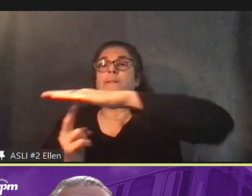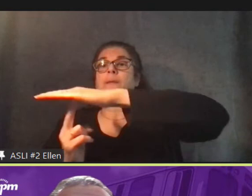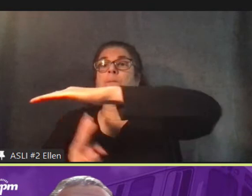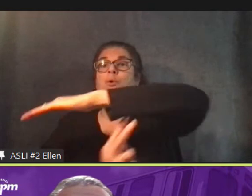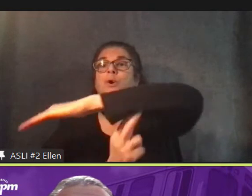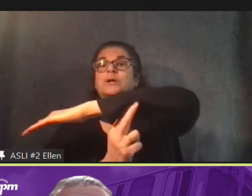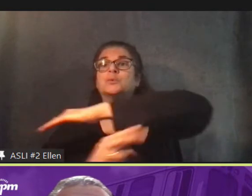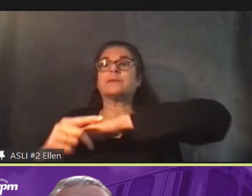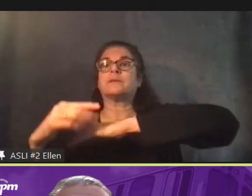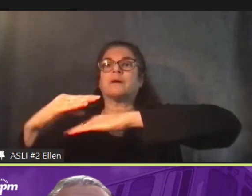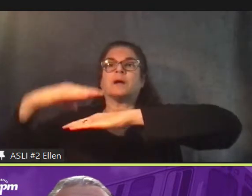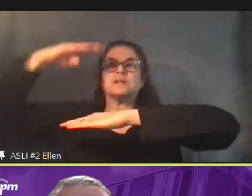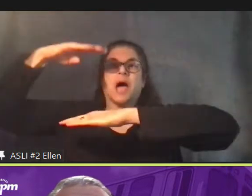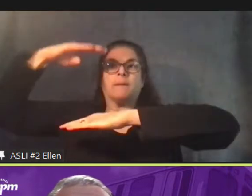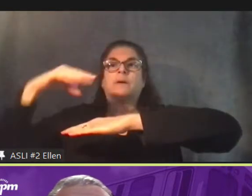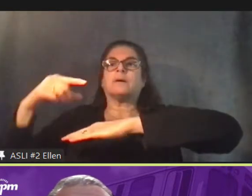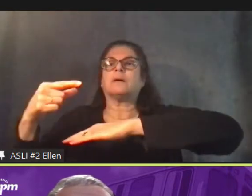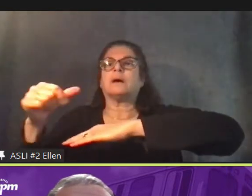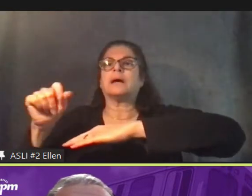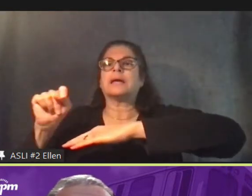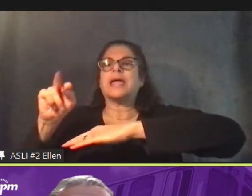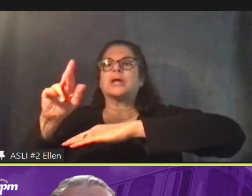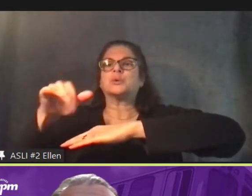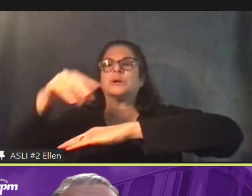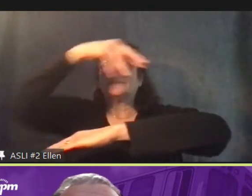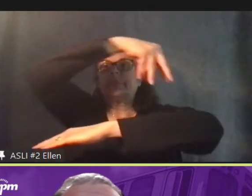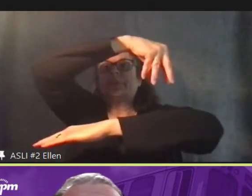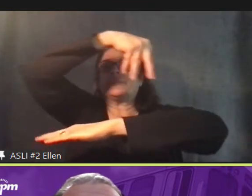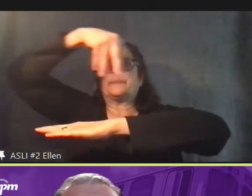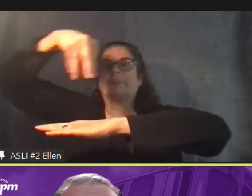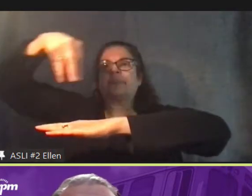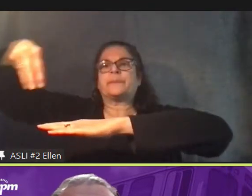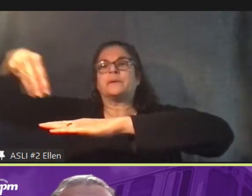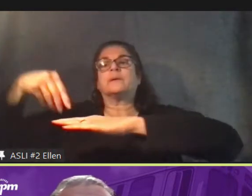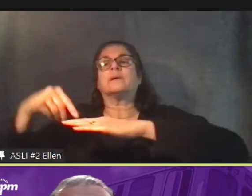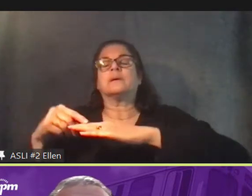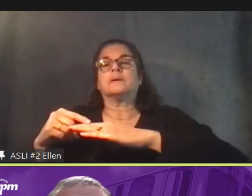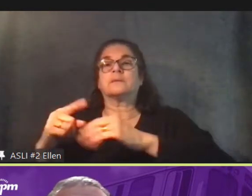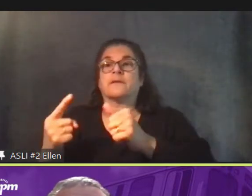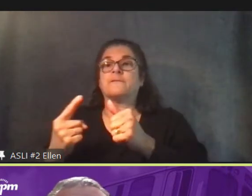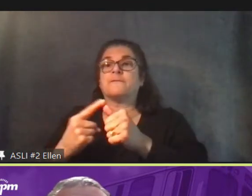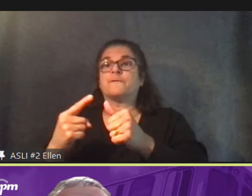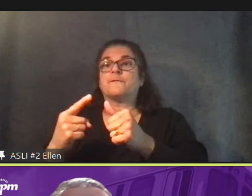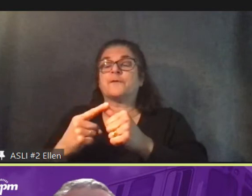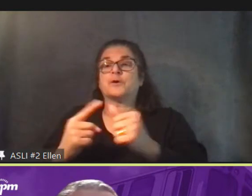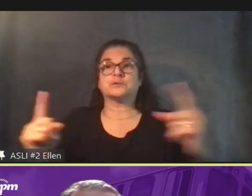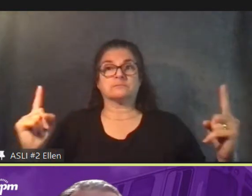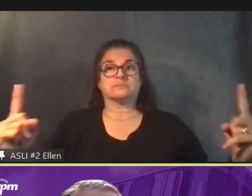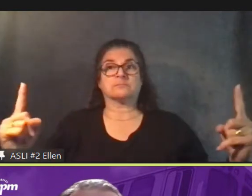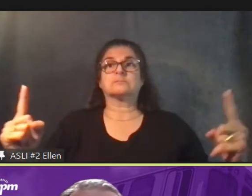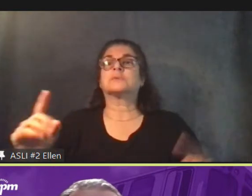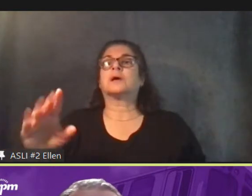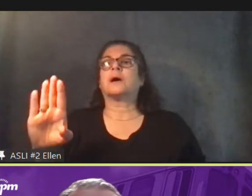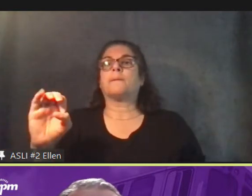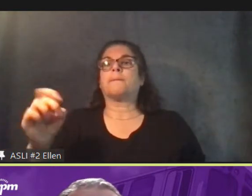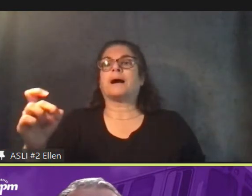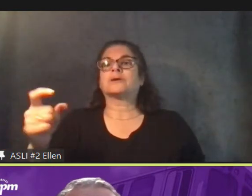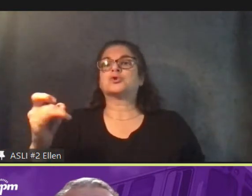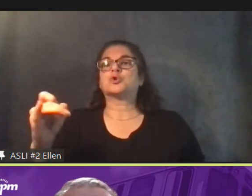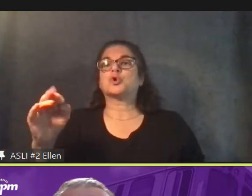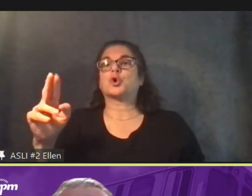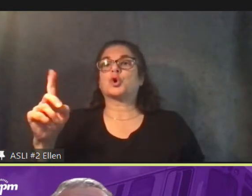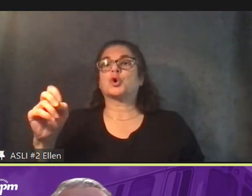has been fully assembled. We've put together the first span of the segmented box girder, and then we continue to